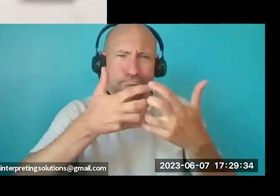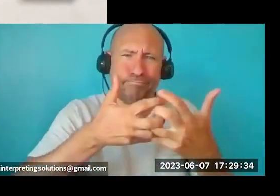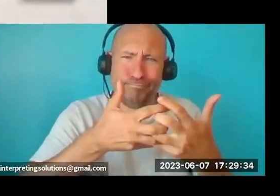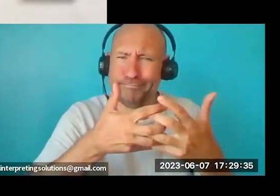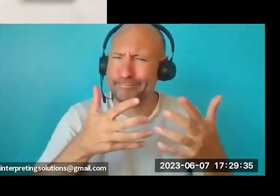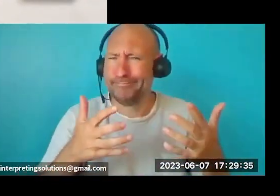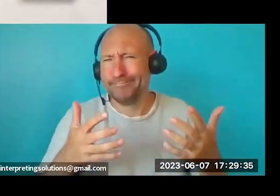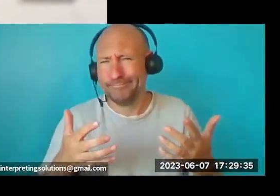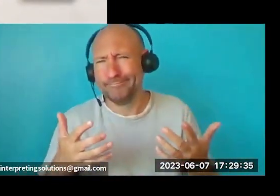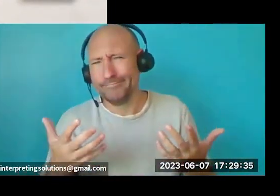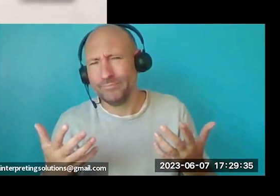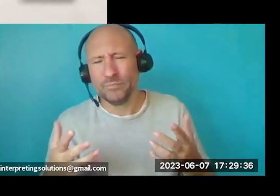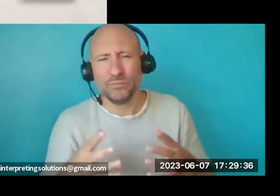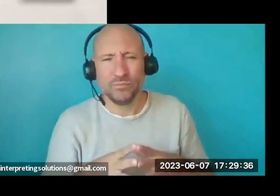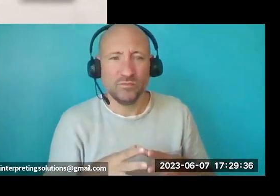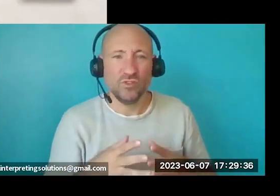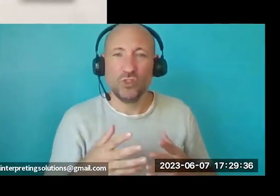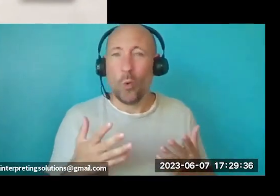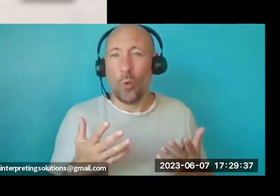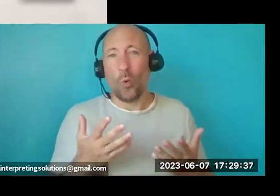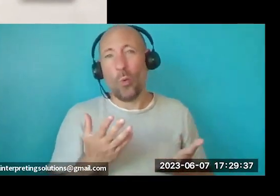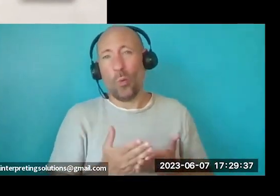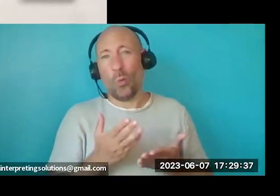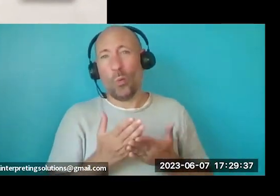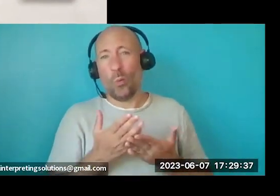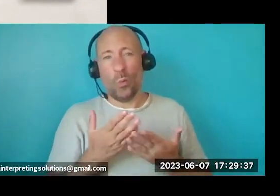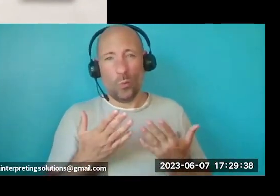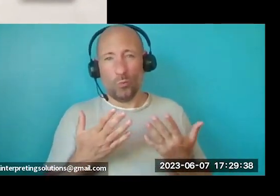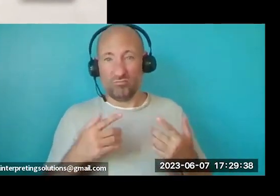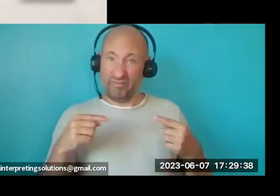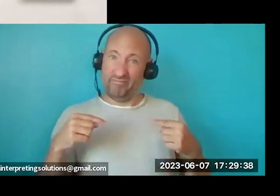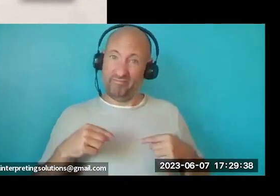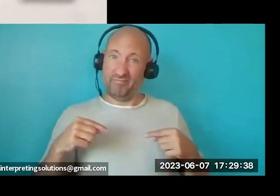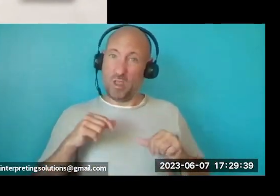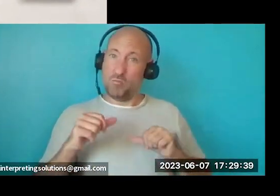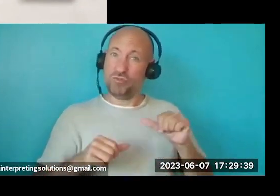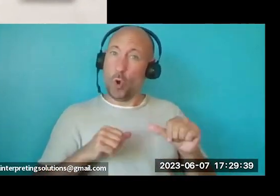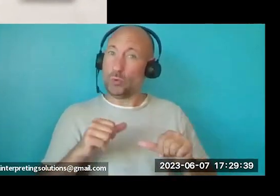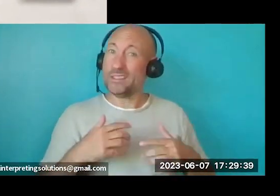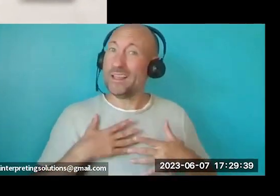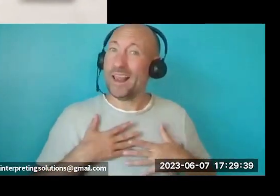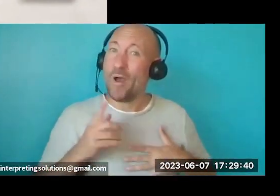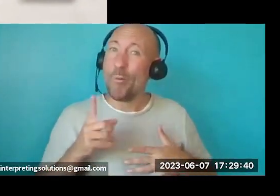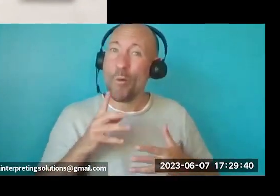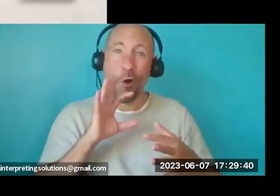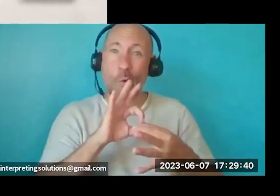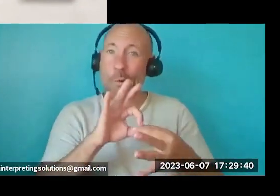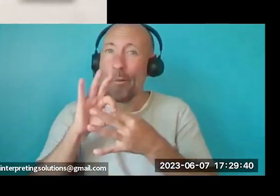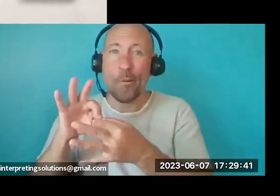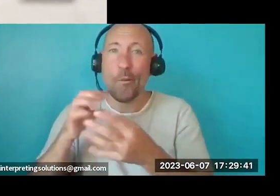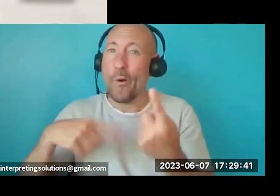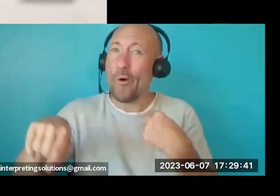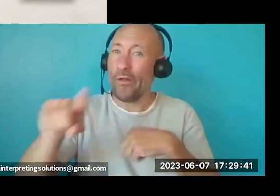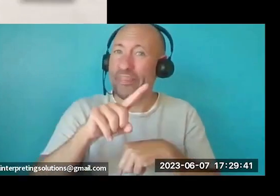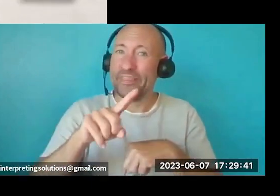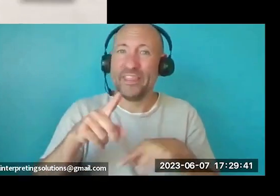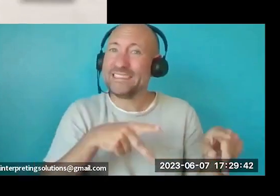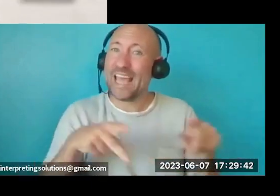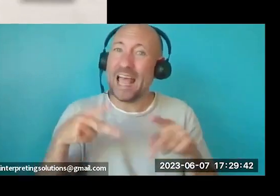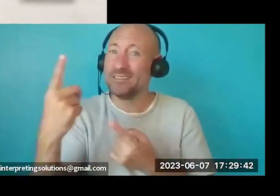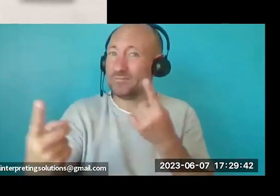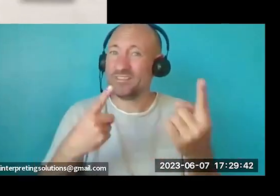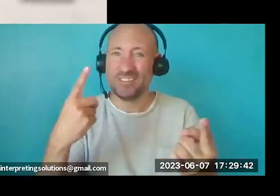And in terms of a process, I really love collaborating with dancers and other creatives when thinking